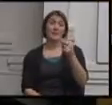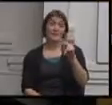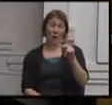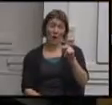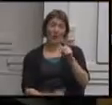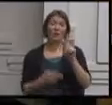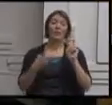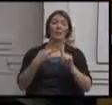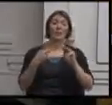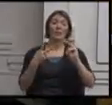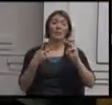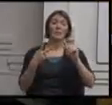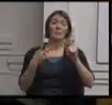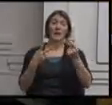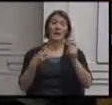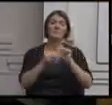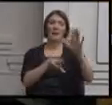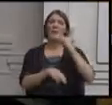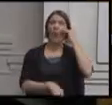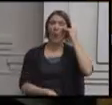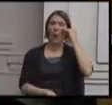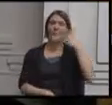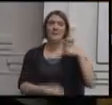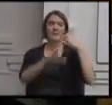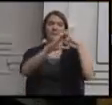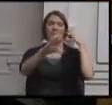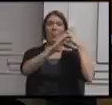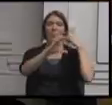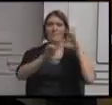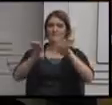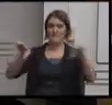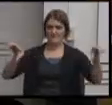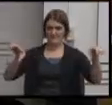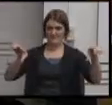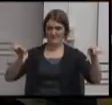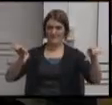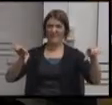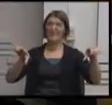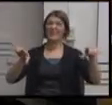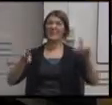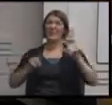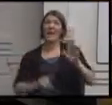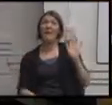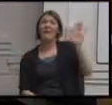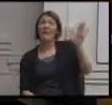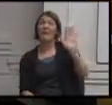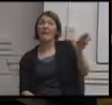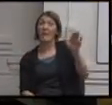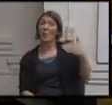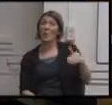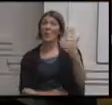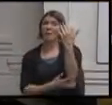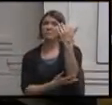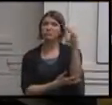Home, which is manufactured housing, and then the outlying areas of West Brattleboro is all